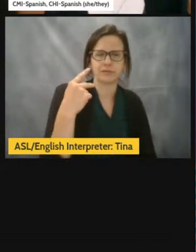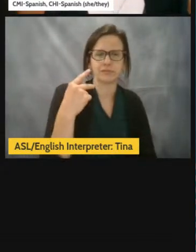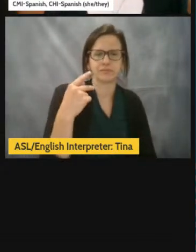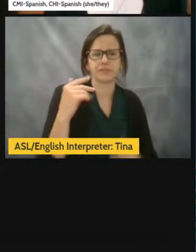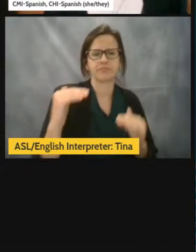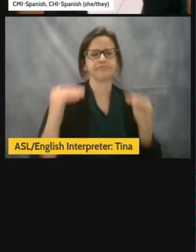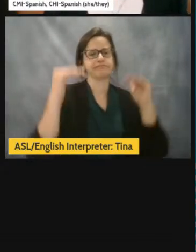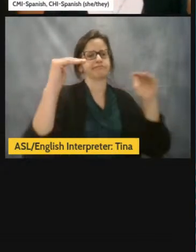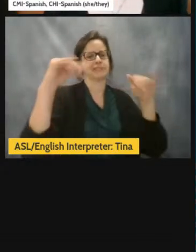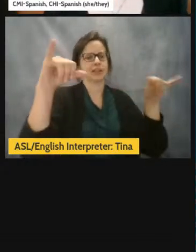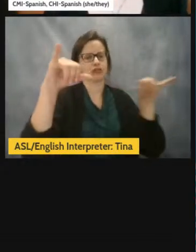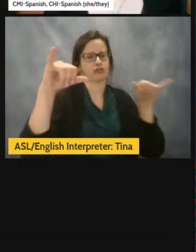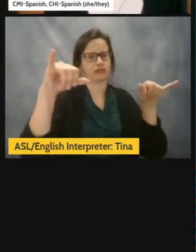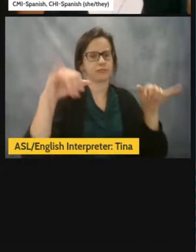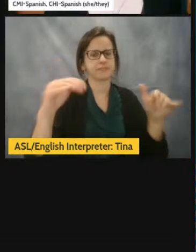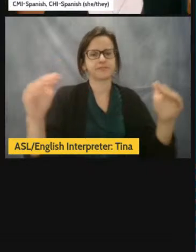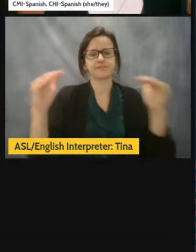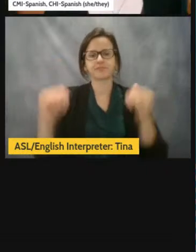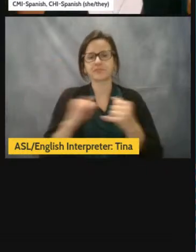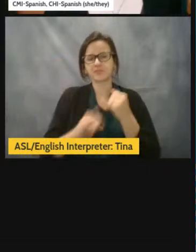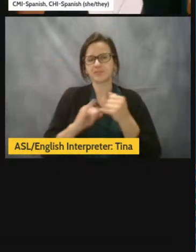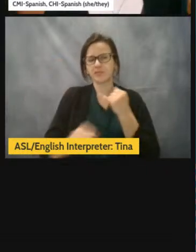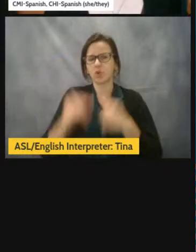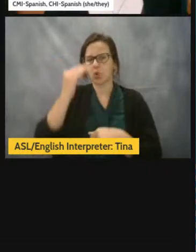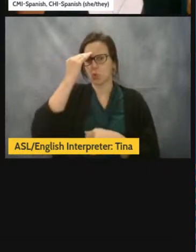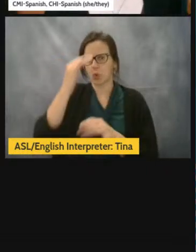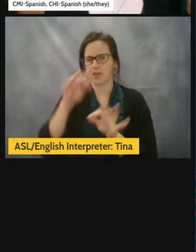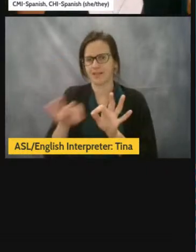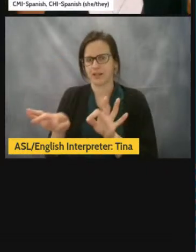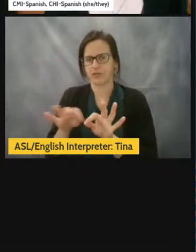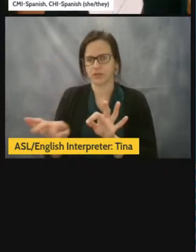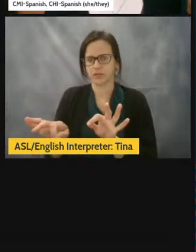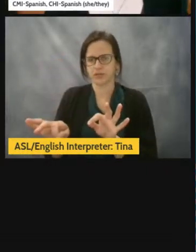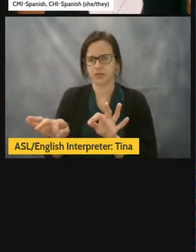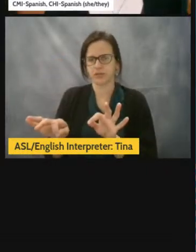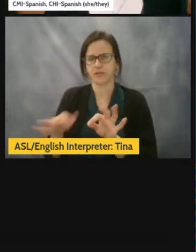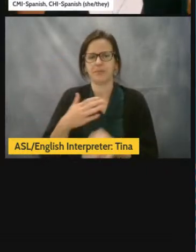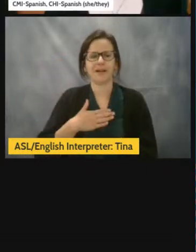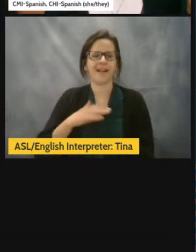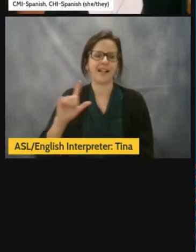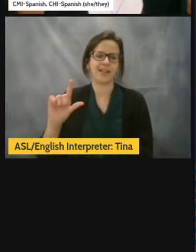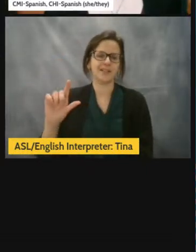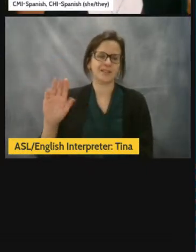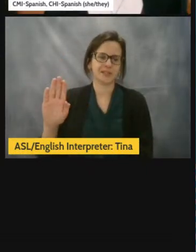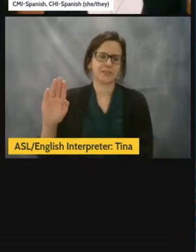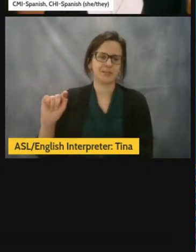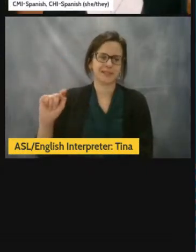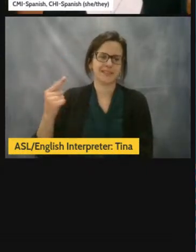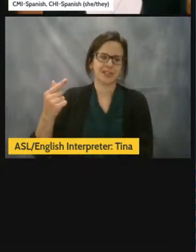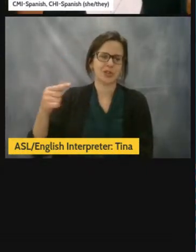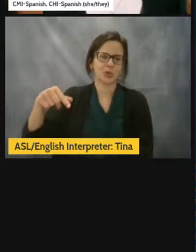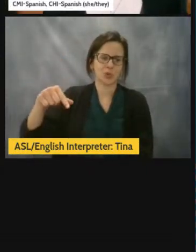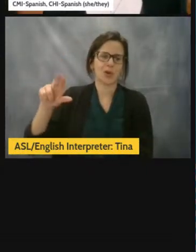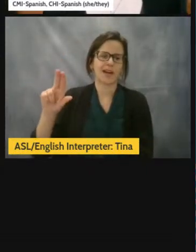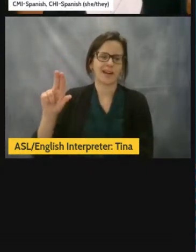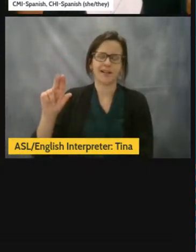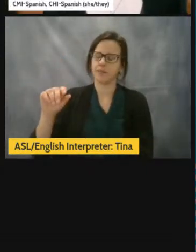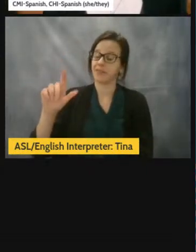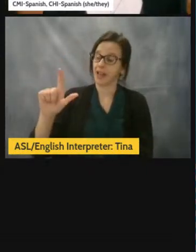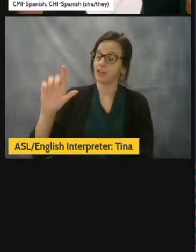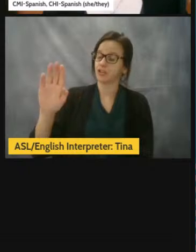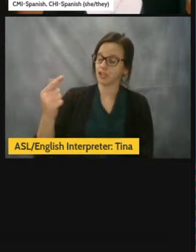super important. I'm pretty sure this links to the same page, my LGBTQIA resources page again. It